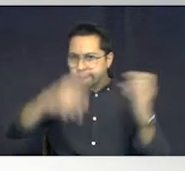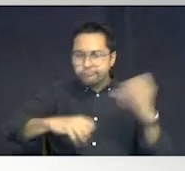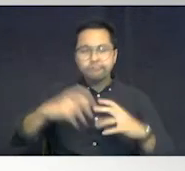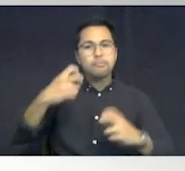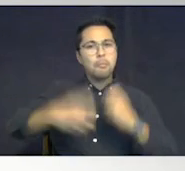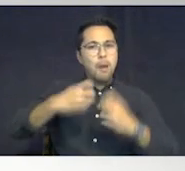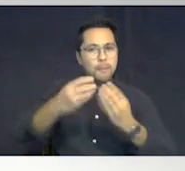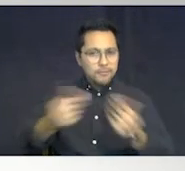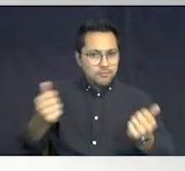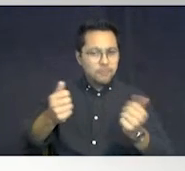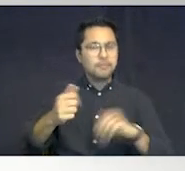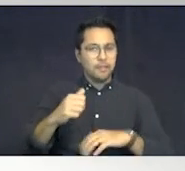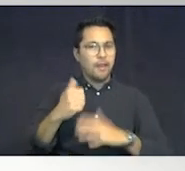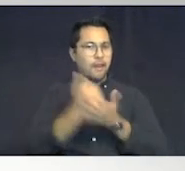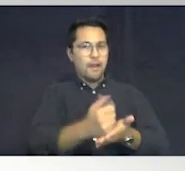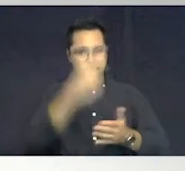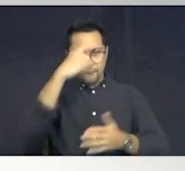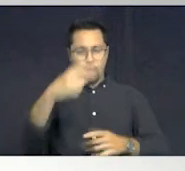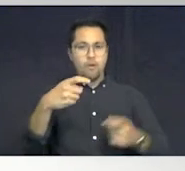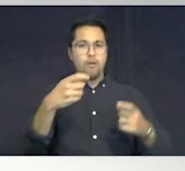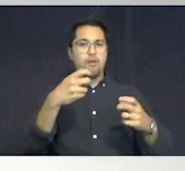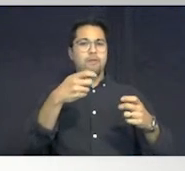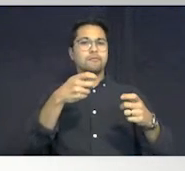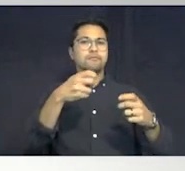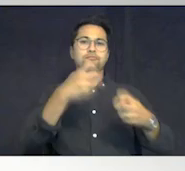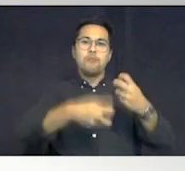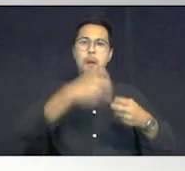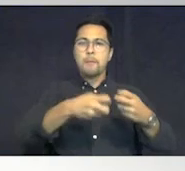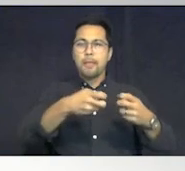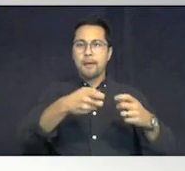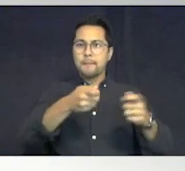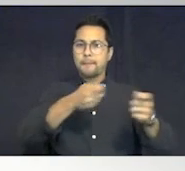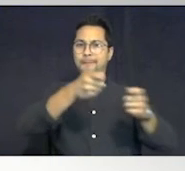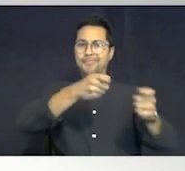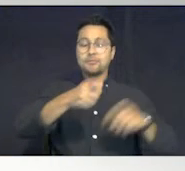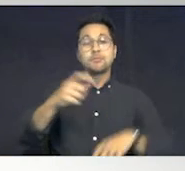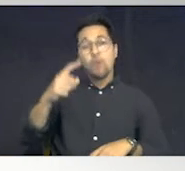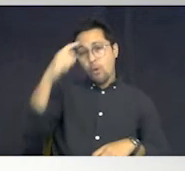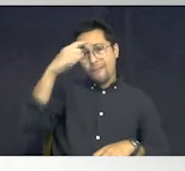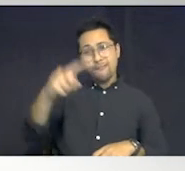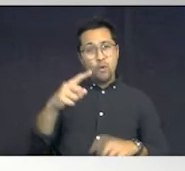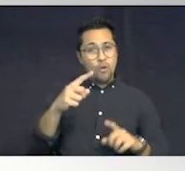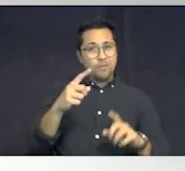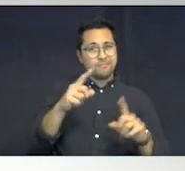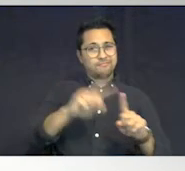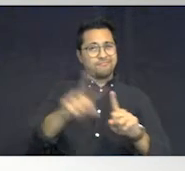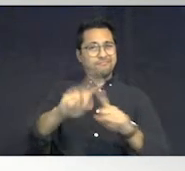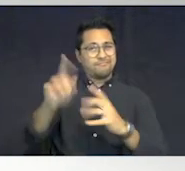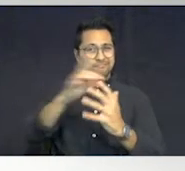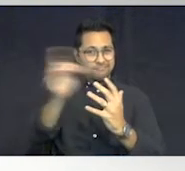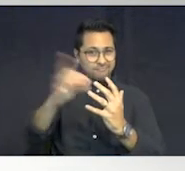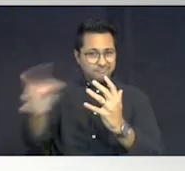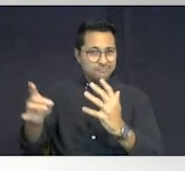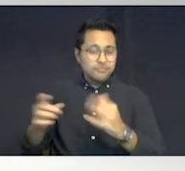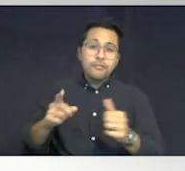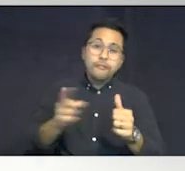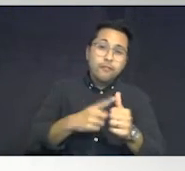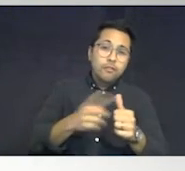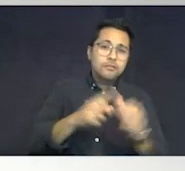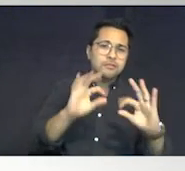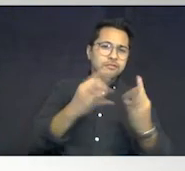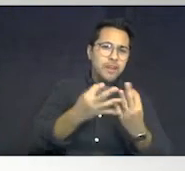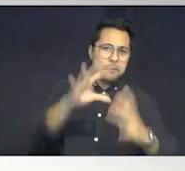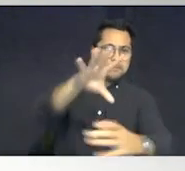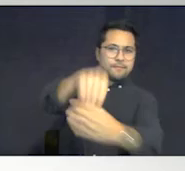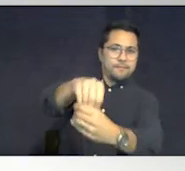proactive strategy for conflict management. And so if we move down to the intervention options, very first starts with family engagement. So all